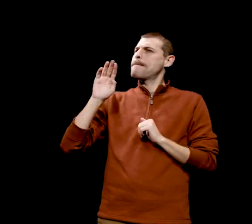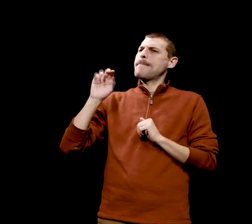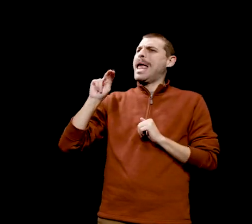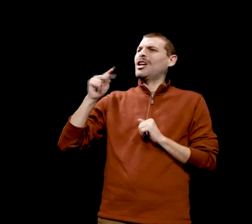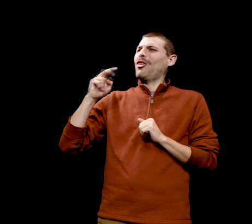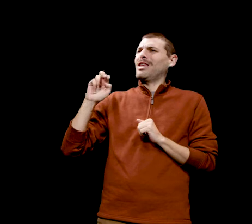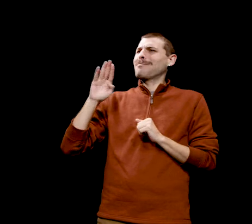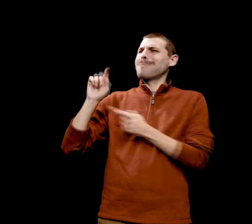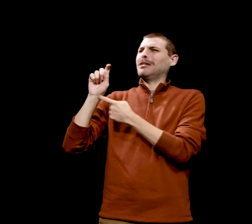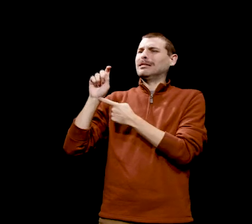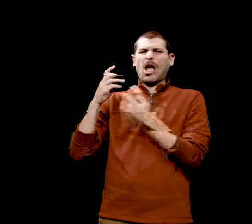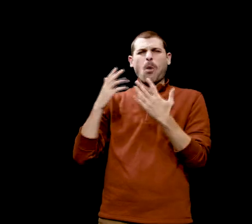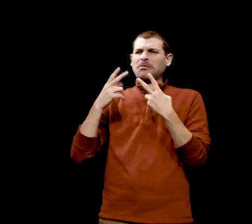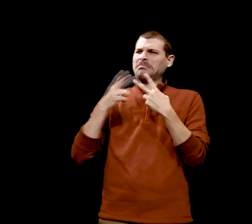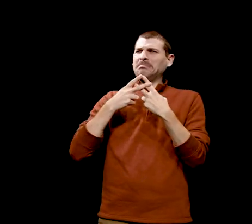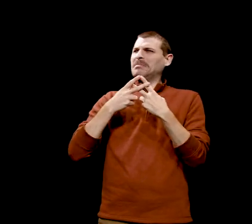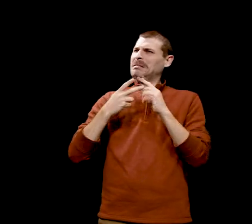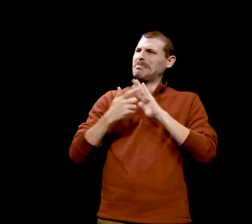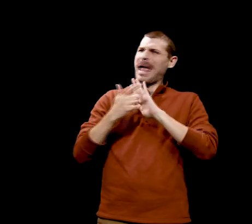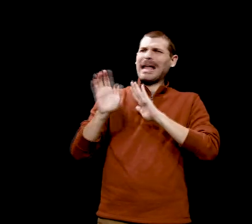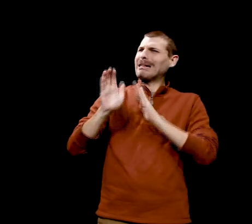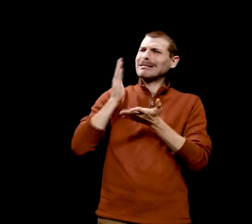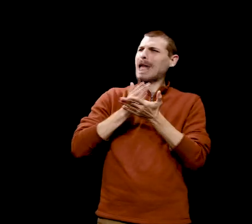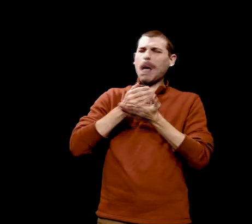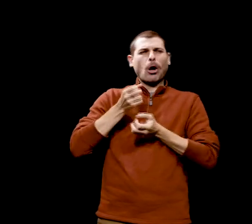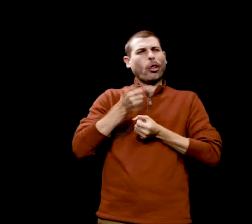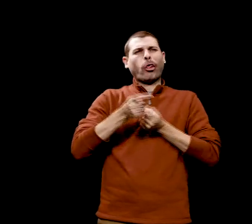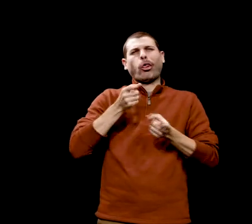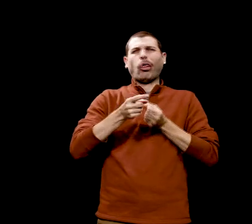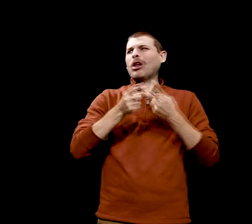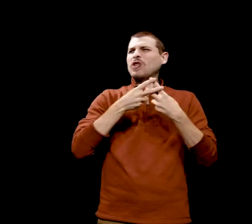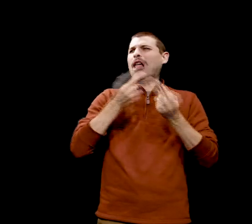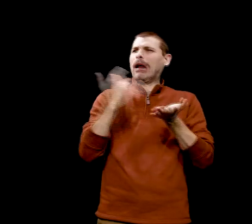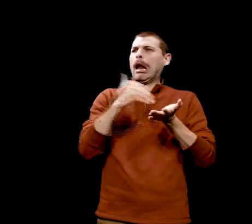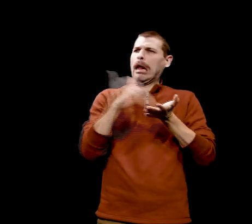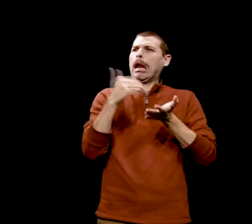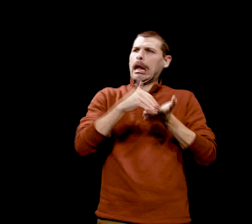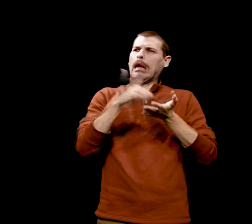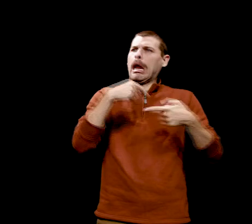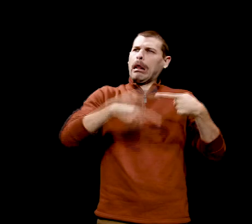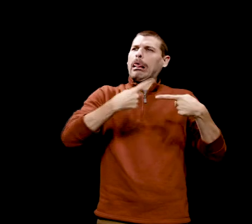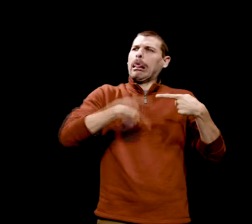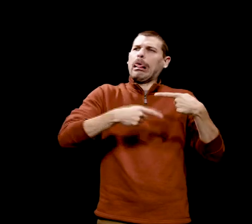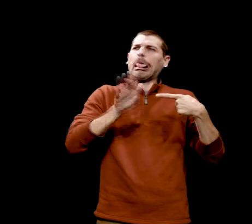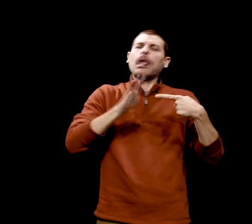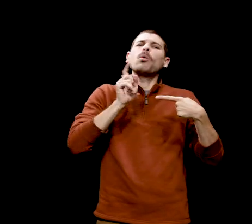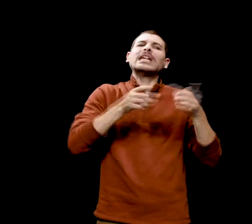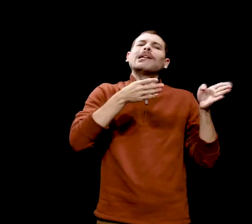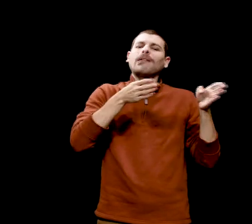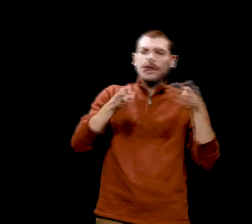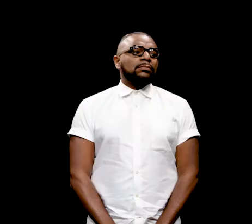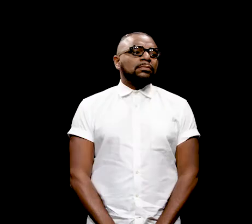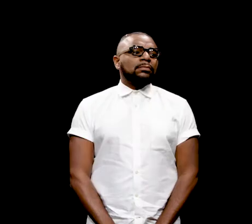to incarceration and recidivism, help people gain access to employment. That's the kind of upstream thinking that's required.